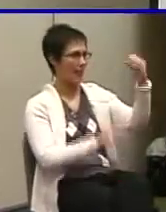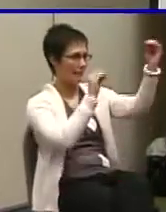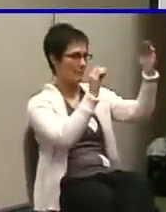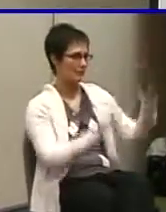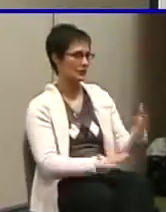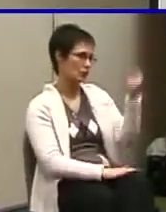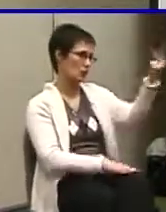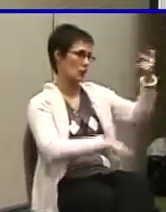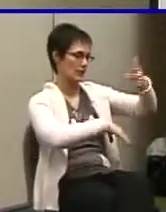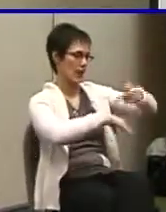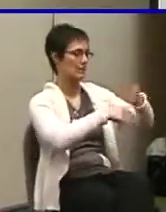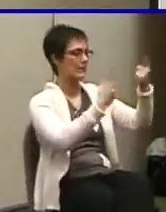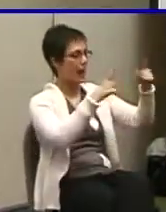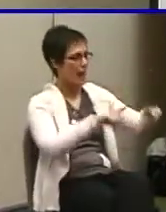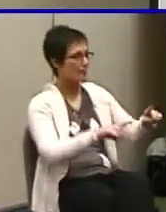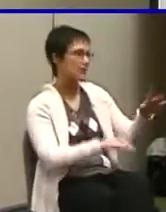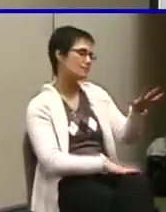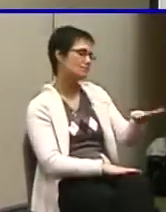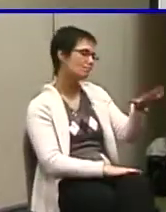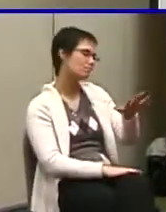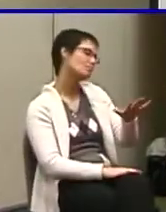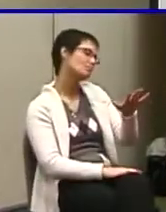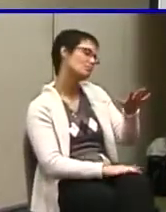once every 2 or 3 months.